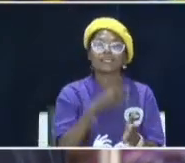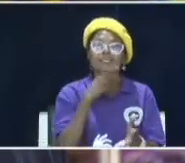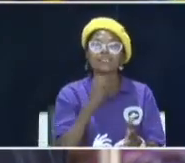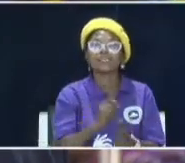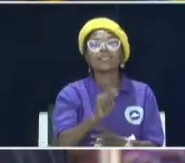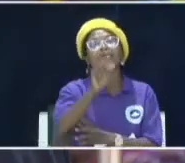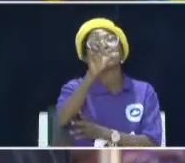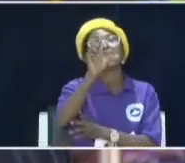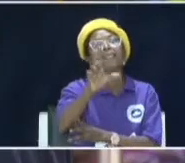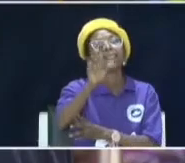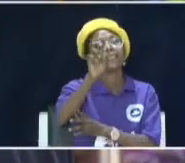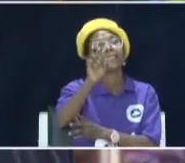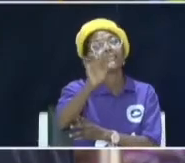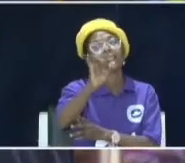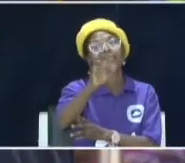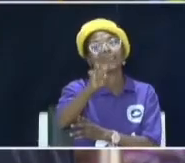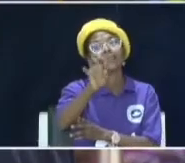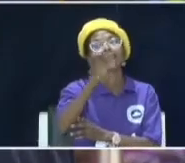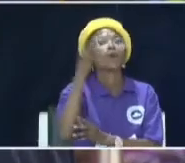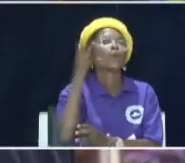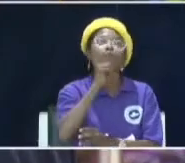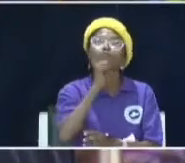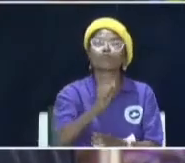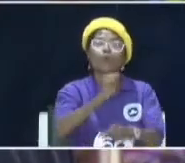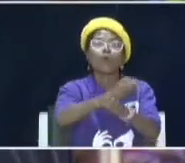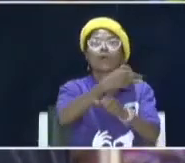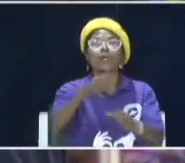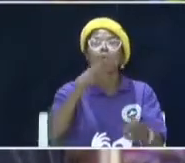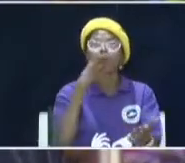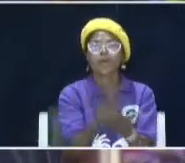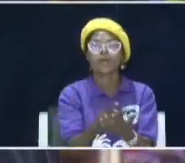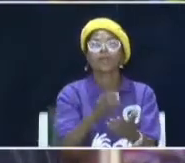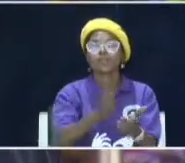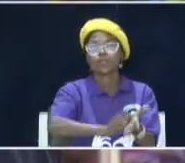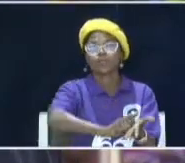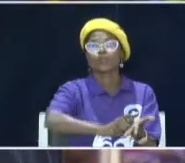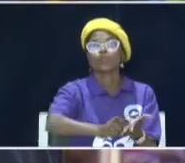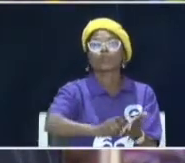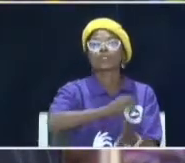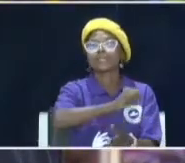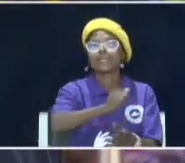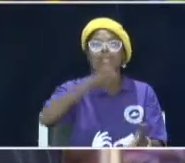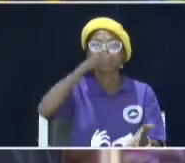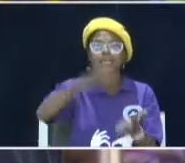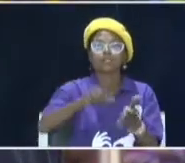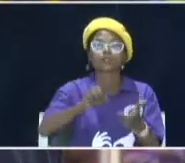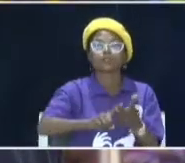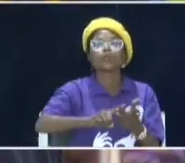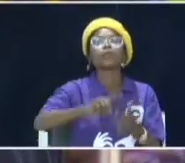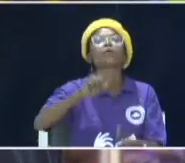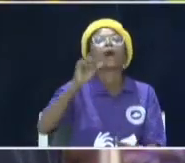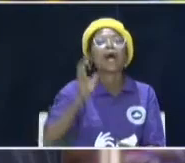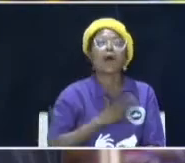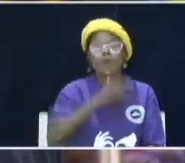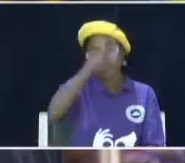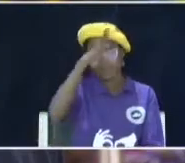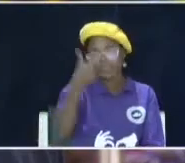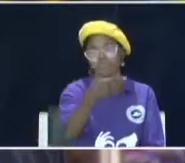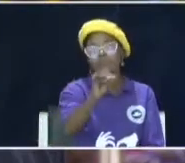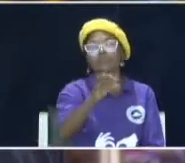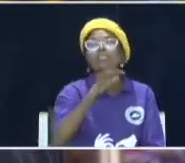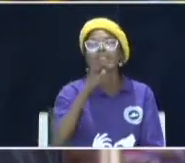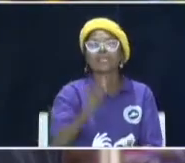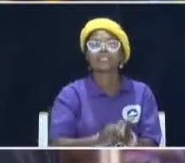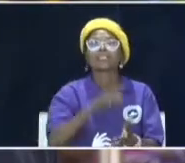letter to Daddy Gio asking for prayers. He got a response that he would soon share his